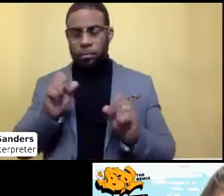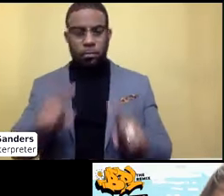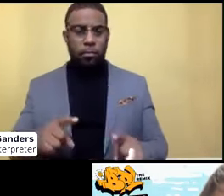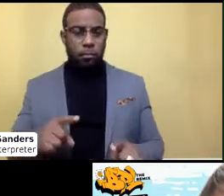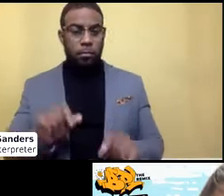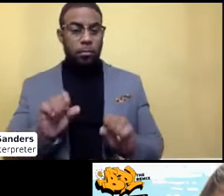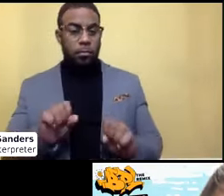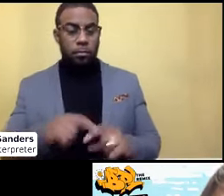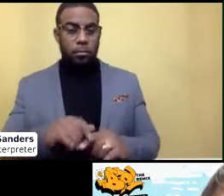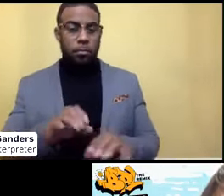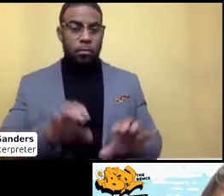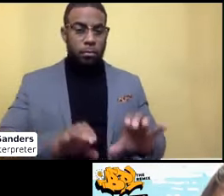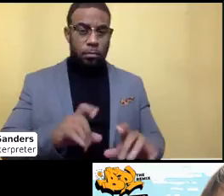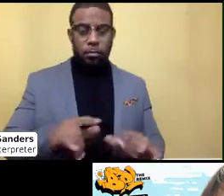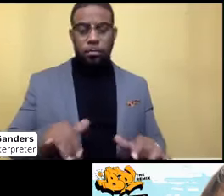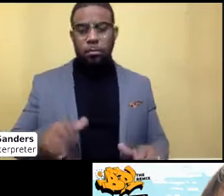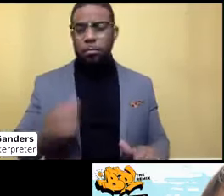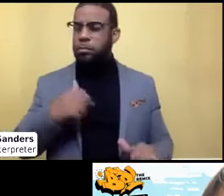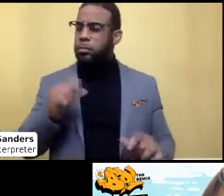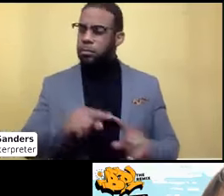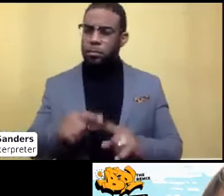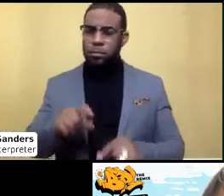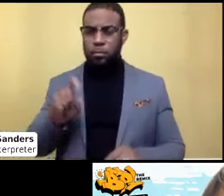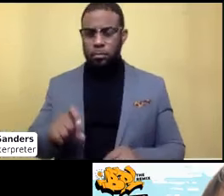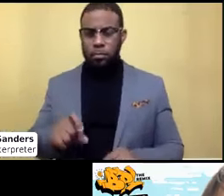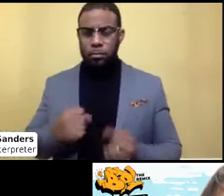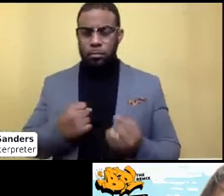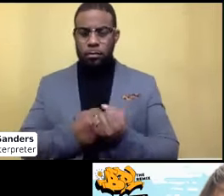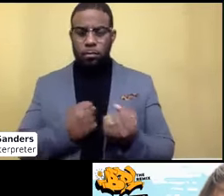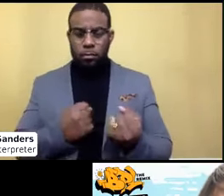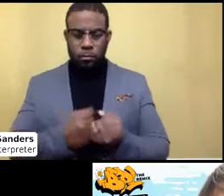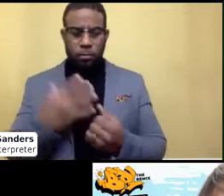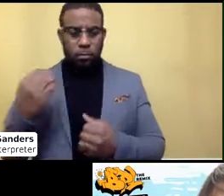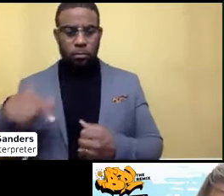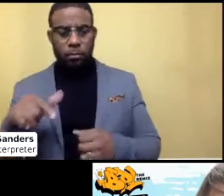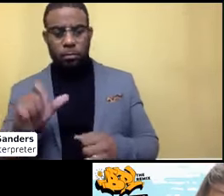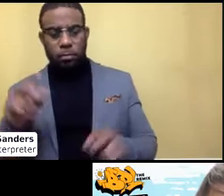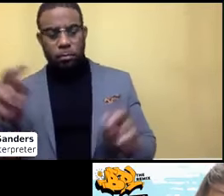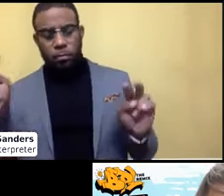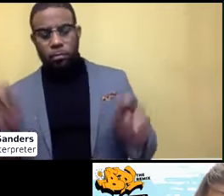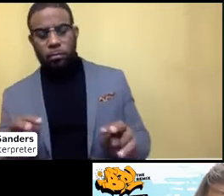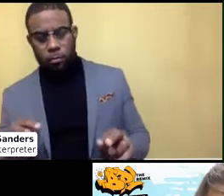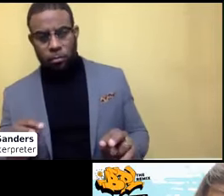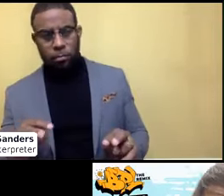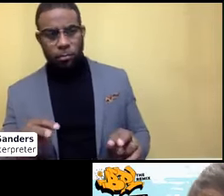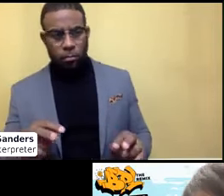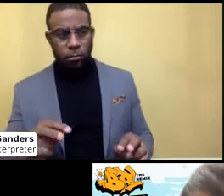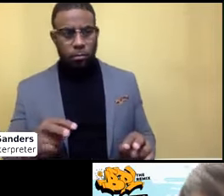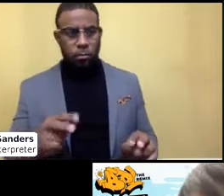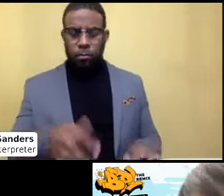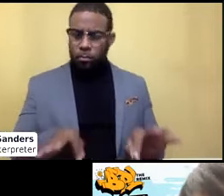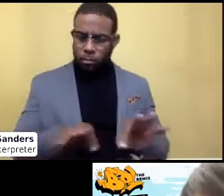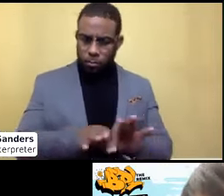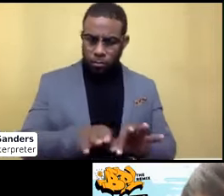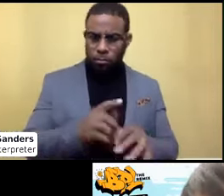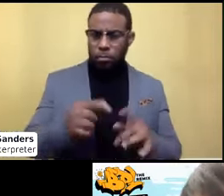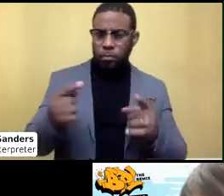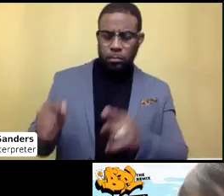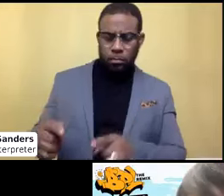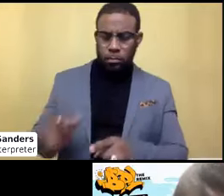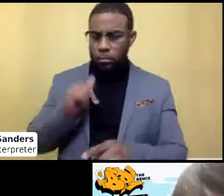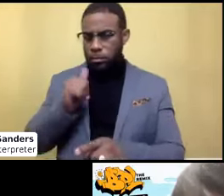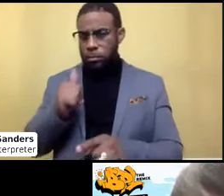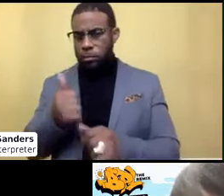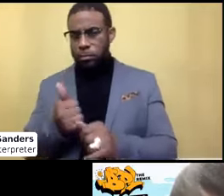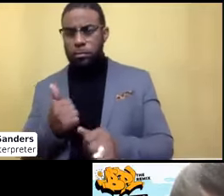potentials in the Congo and whatnot. And so we also have to support, outside of that, we have to look critically at what's happening and not